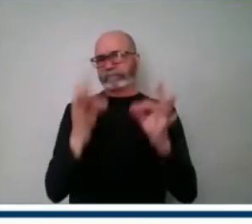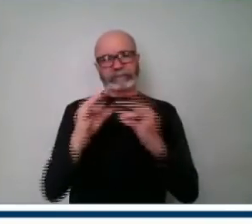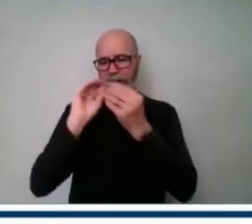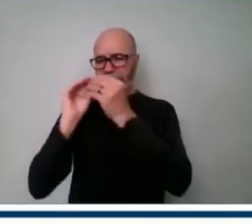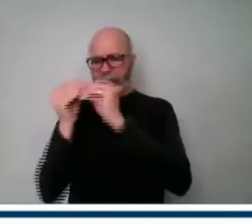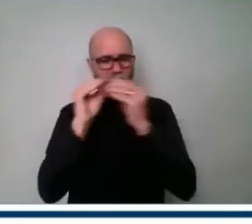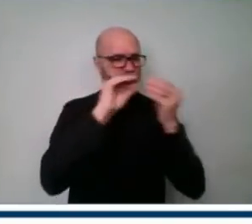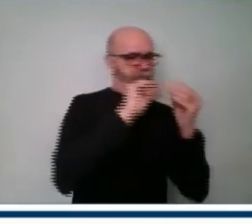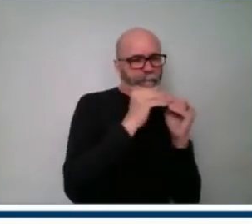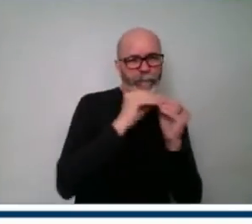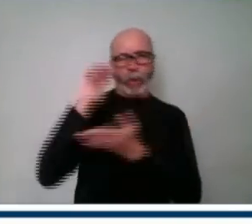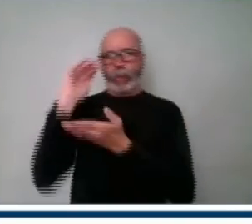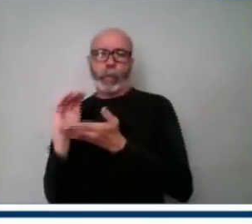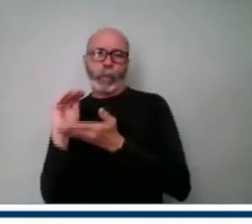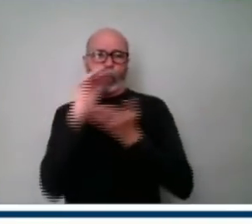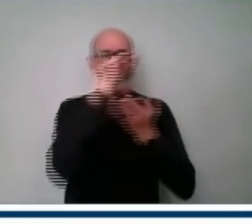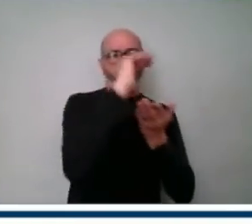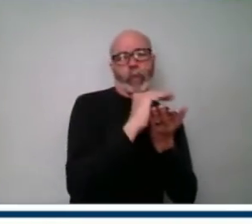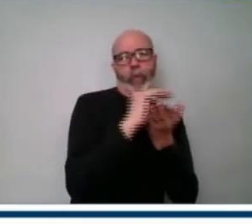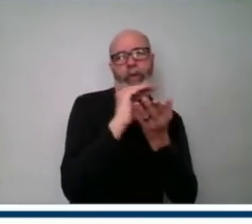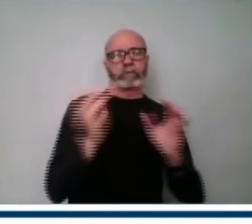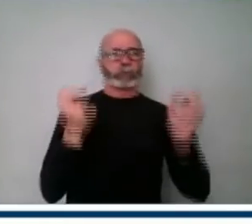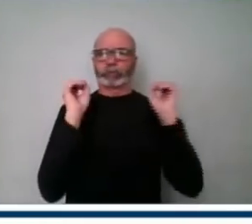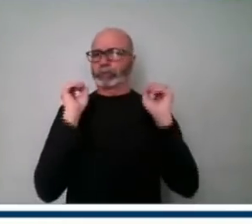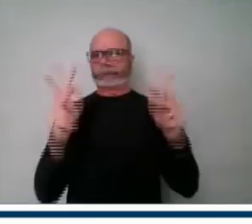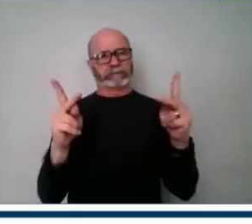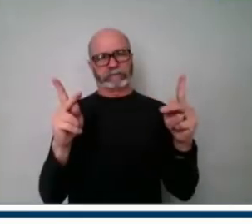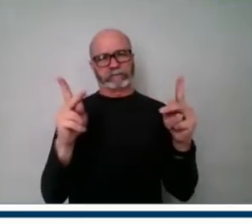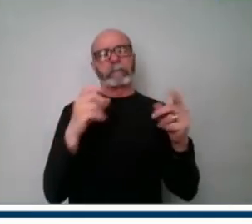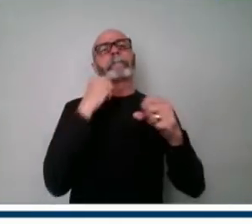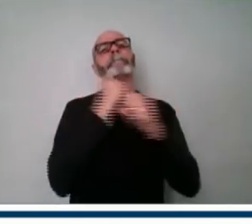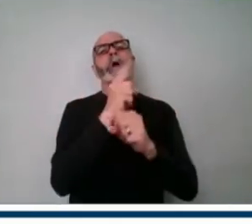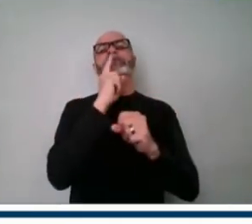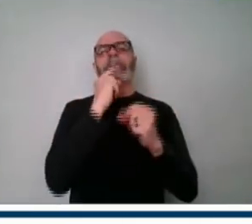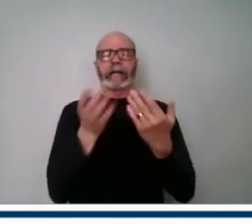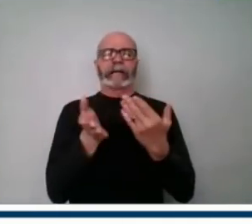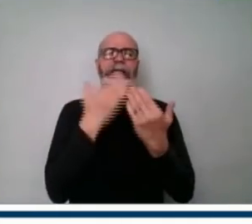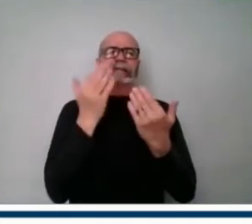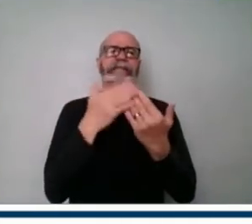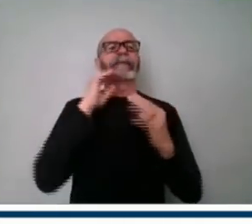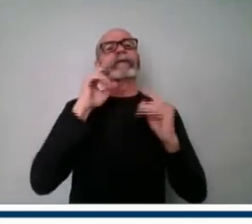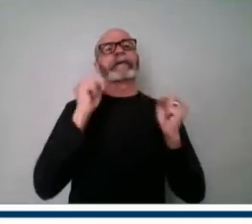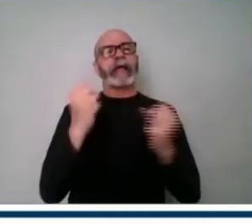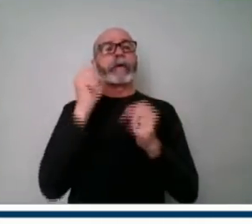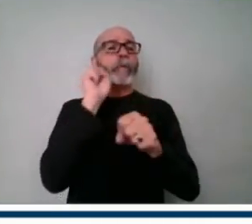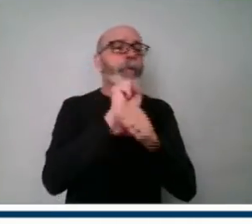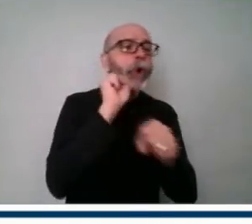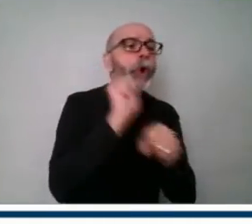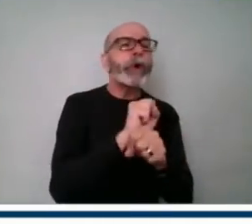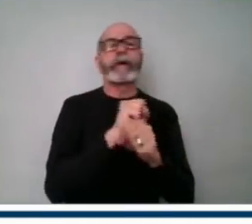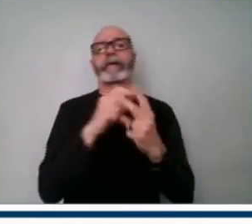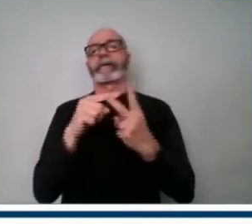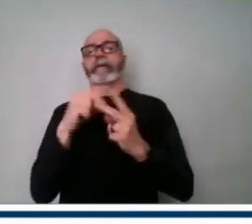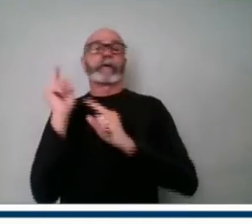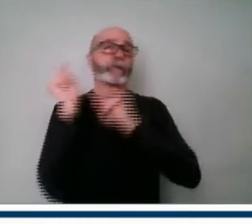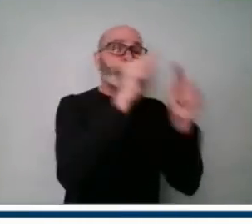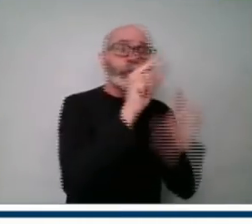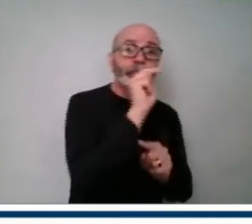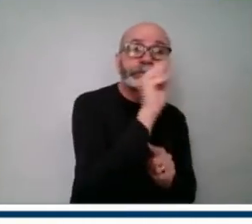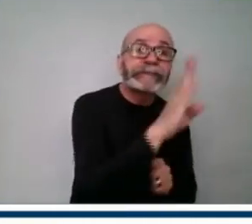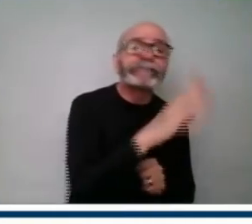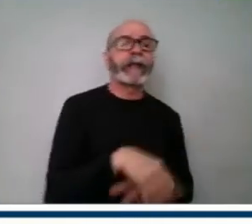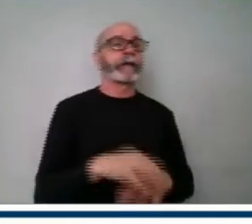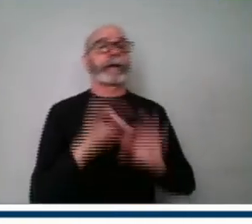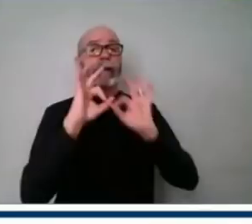Scotians who have family in New Brunswick or who work in New Brunswick. Our low case numbers also mean good news for